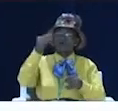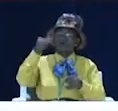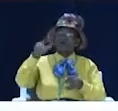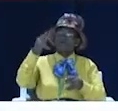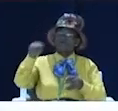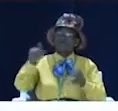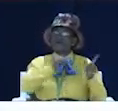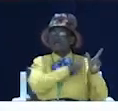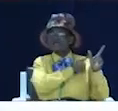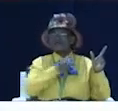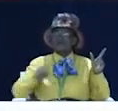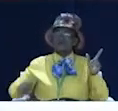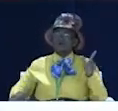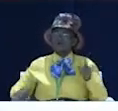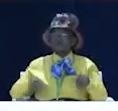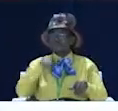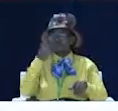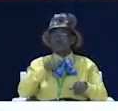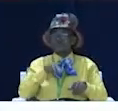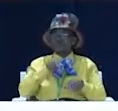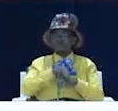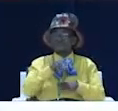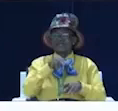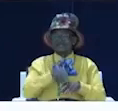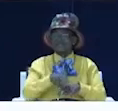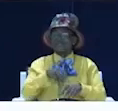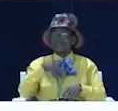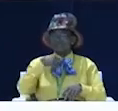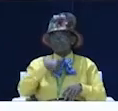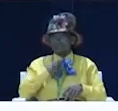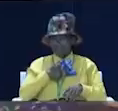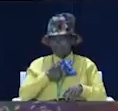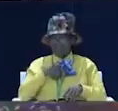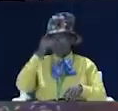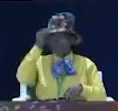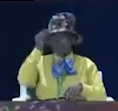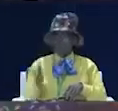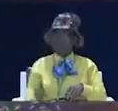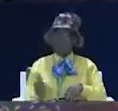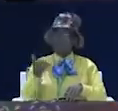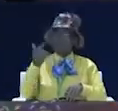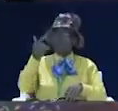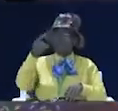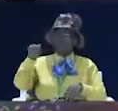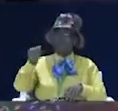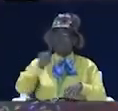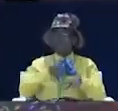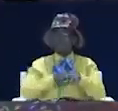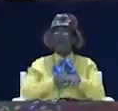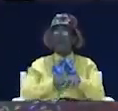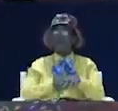by the time God finishes with you, people will wonder at you.